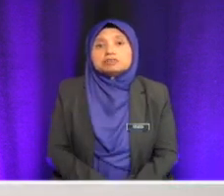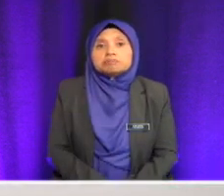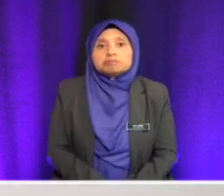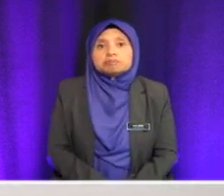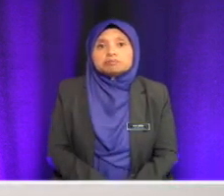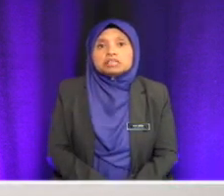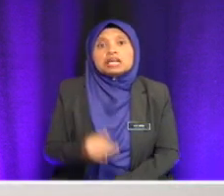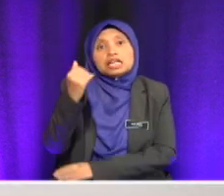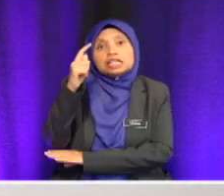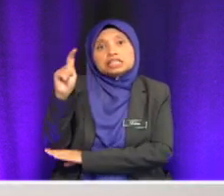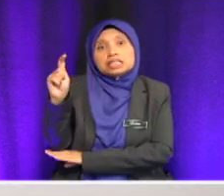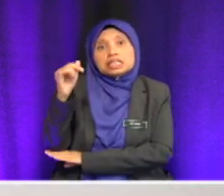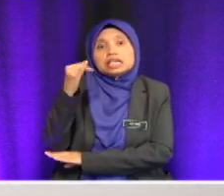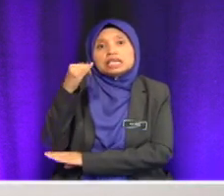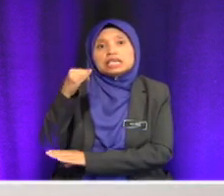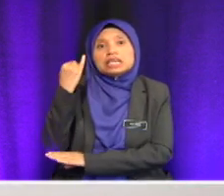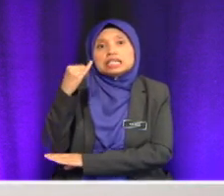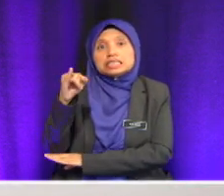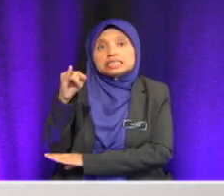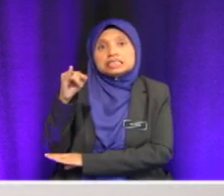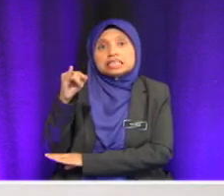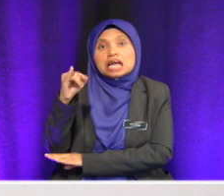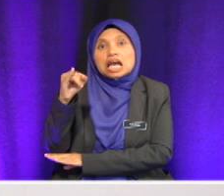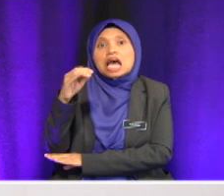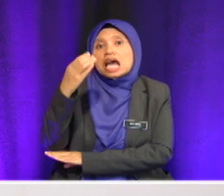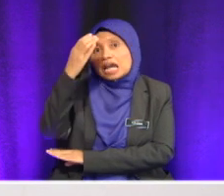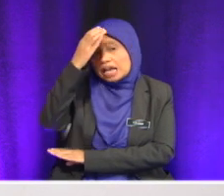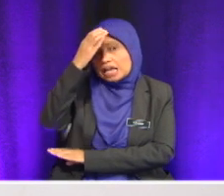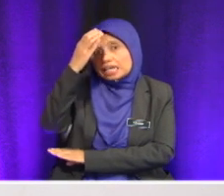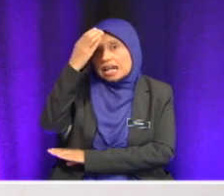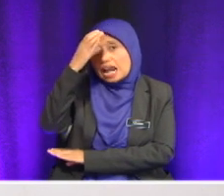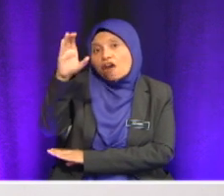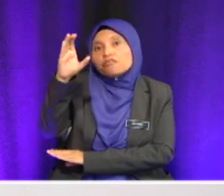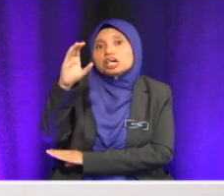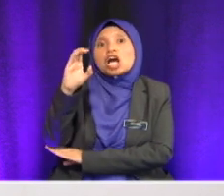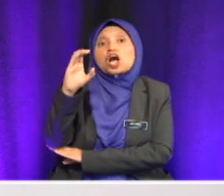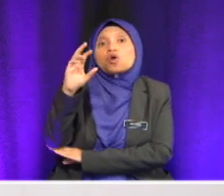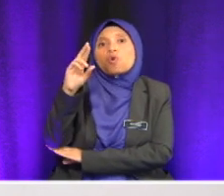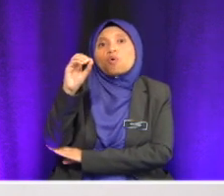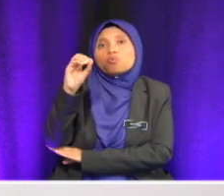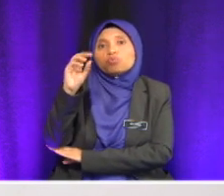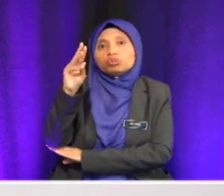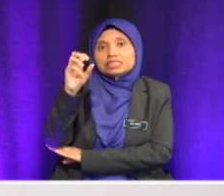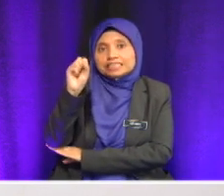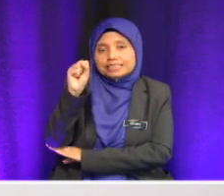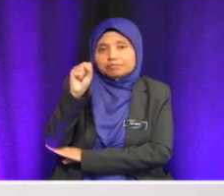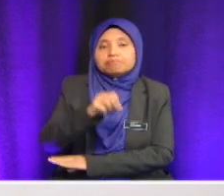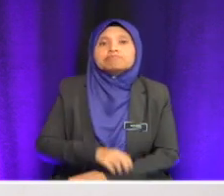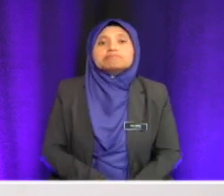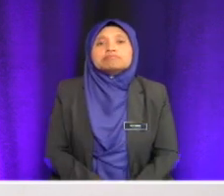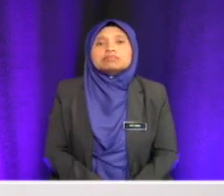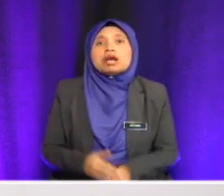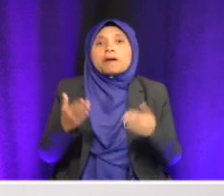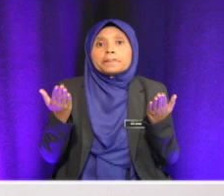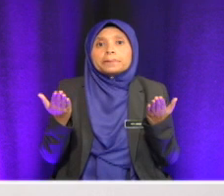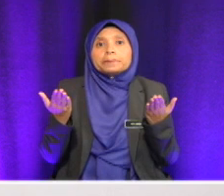It is in the text Clever Crow. Clever crows. So let's check. Okay, so this Alright. is the text of Clever crows. So where is the